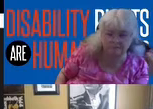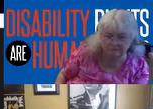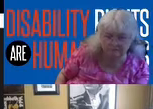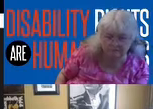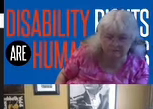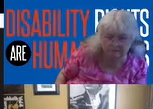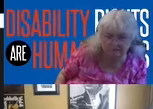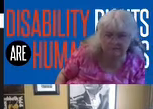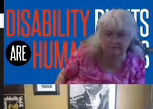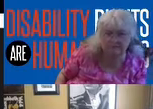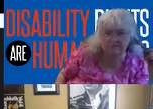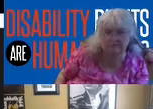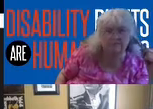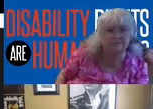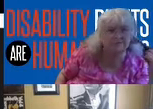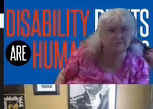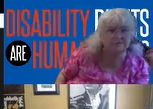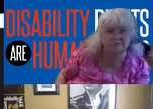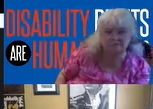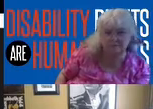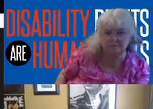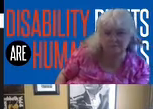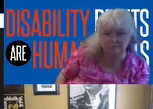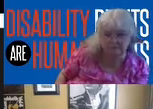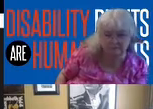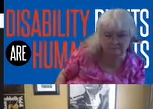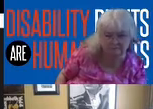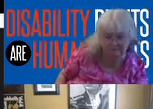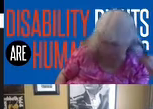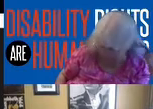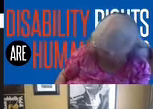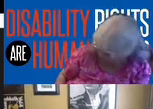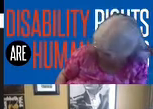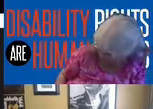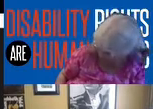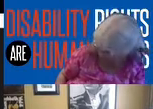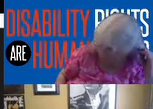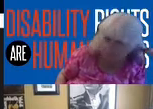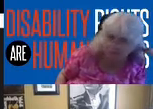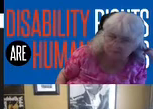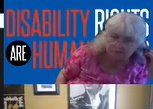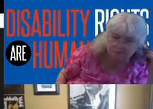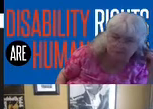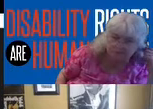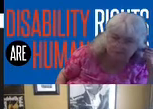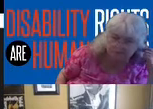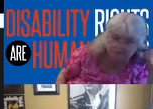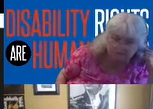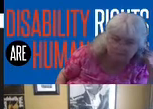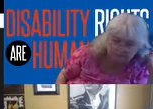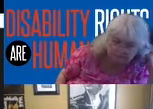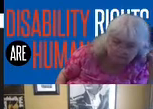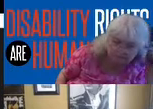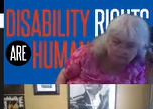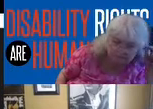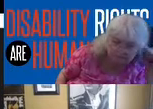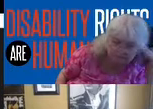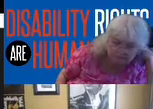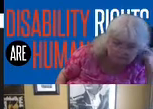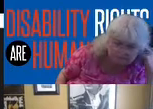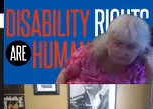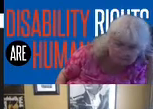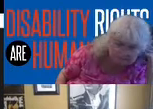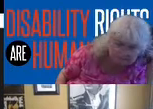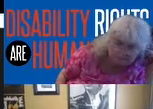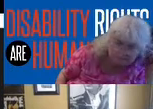those who are participants on a meeting. What you're seeing right now is the participant view of